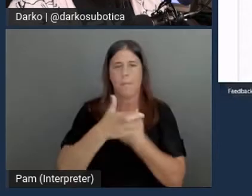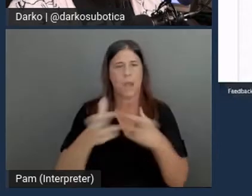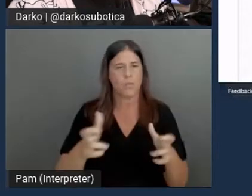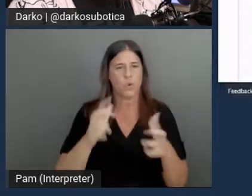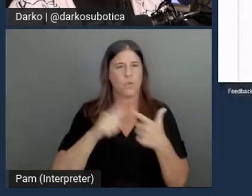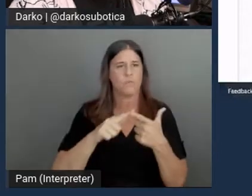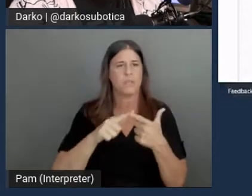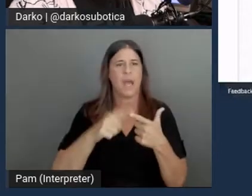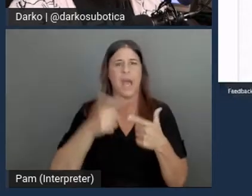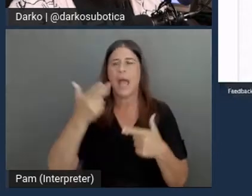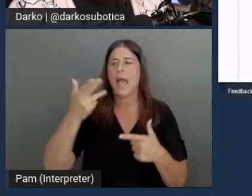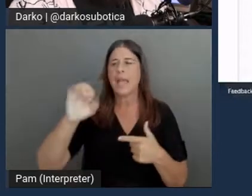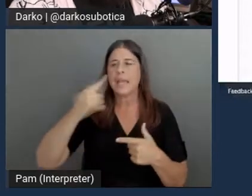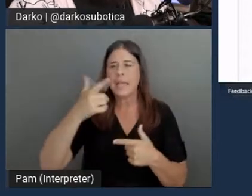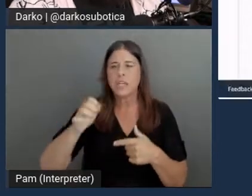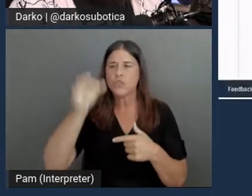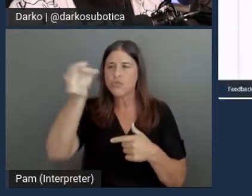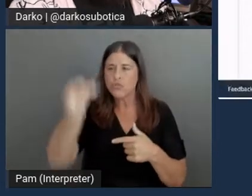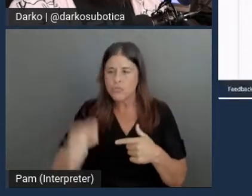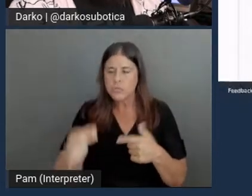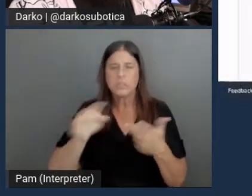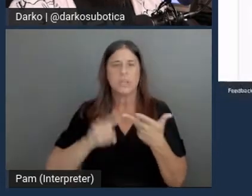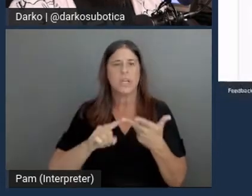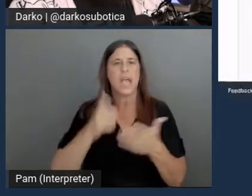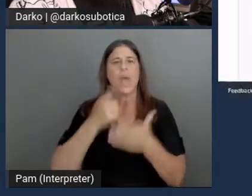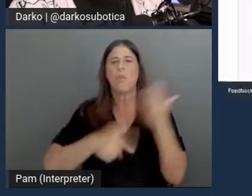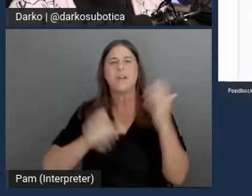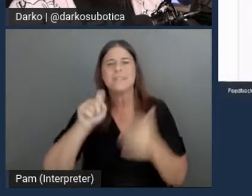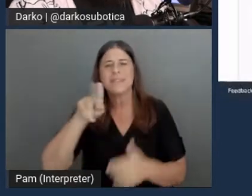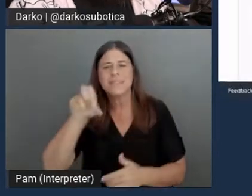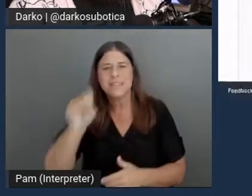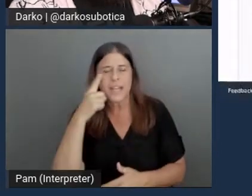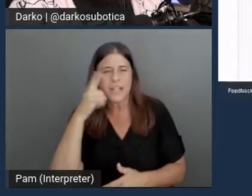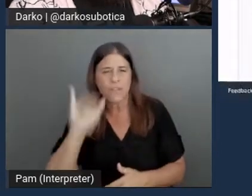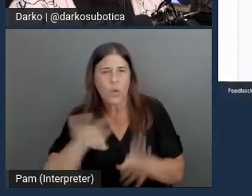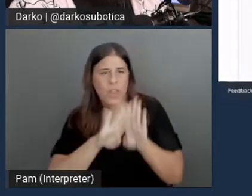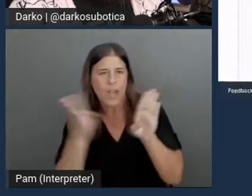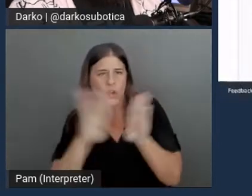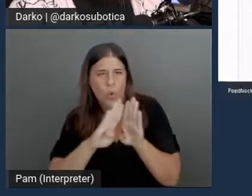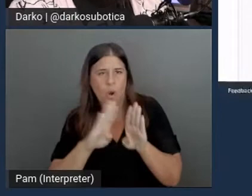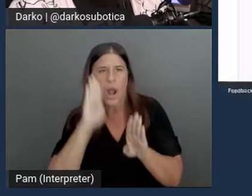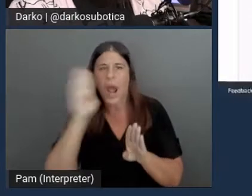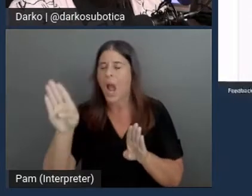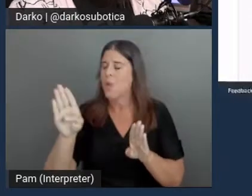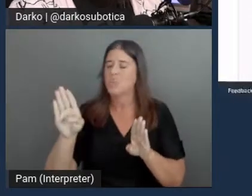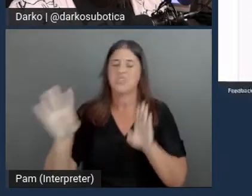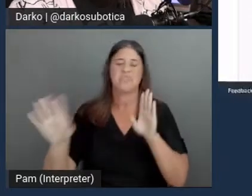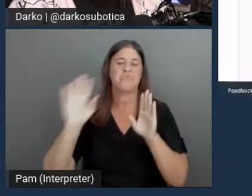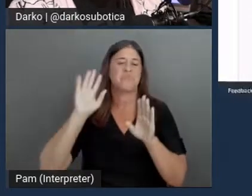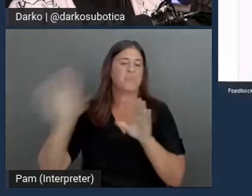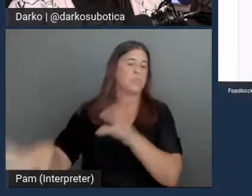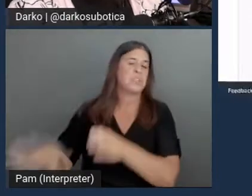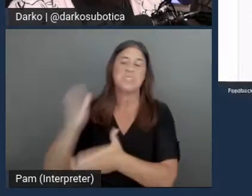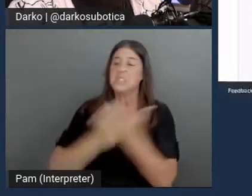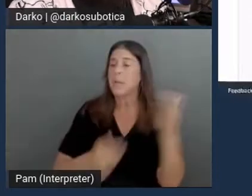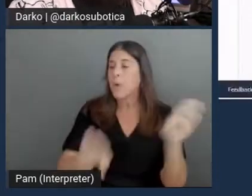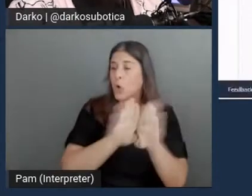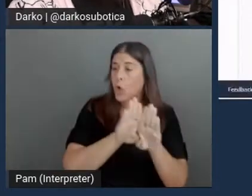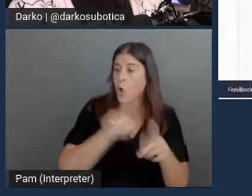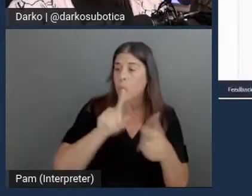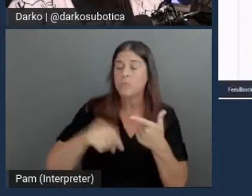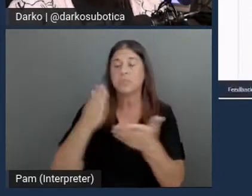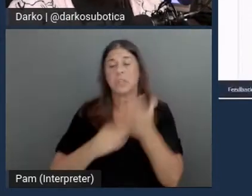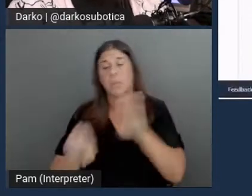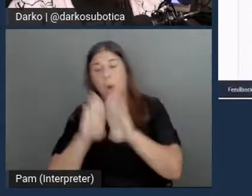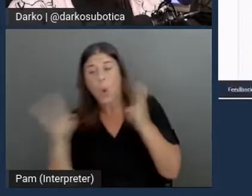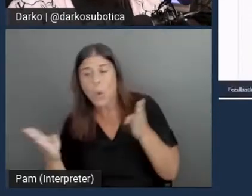hinged. And what is the status of it? I'm going to randomize it so that some of them are closed, some of them are open, and some of them are in